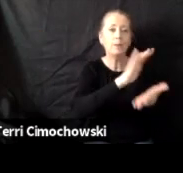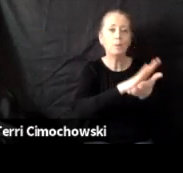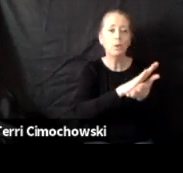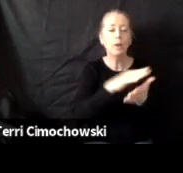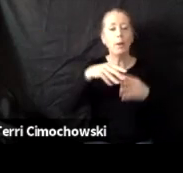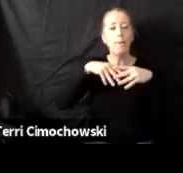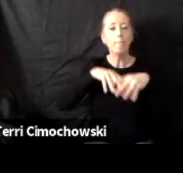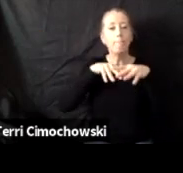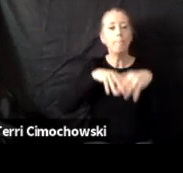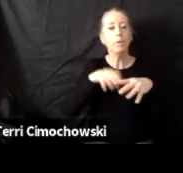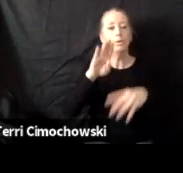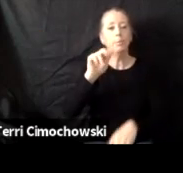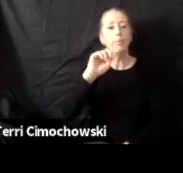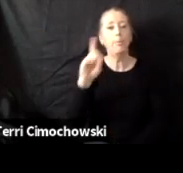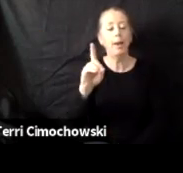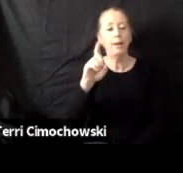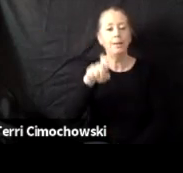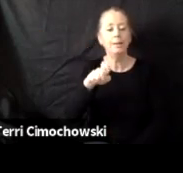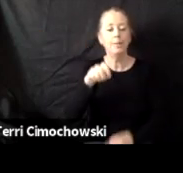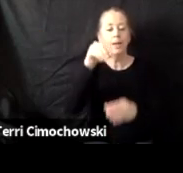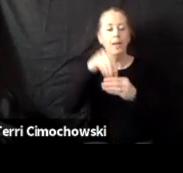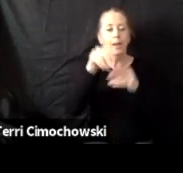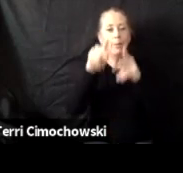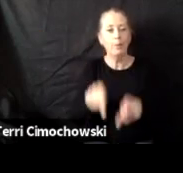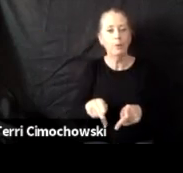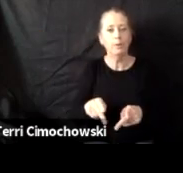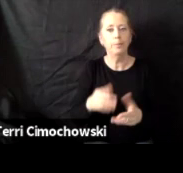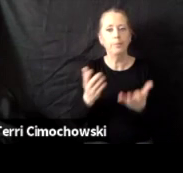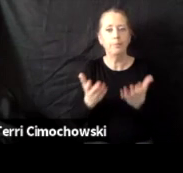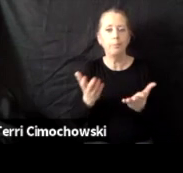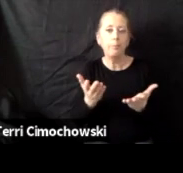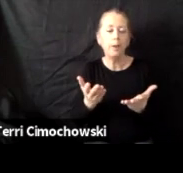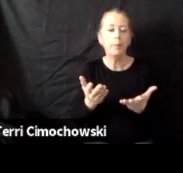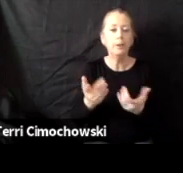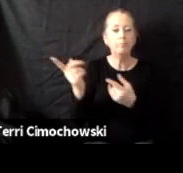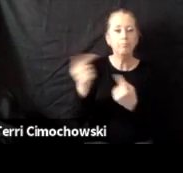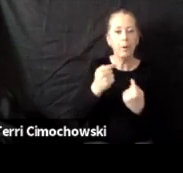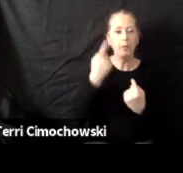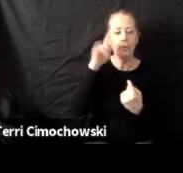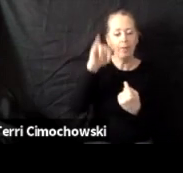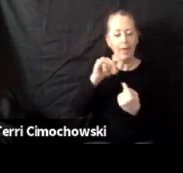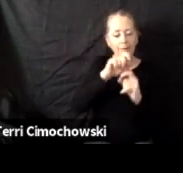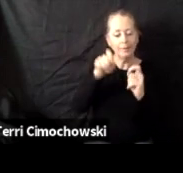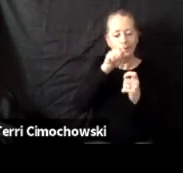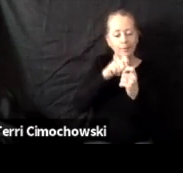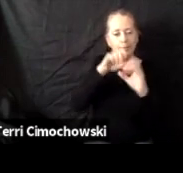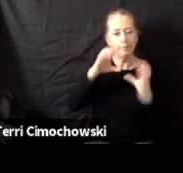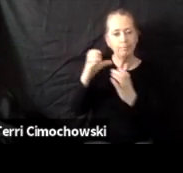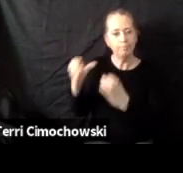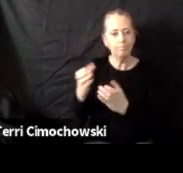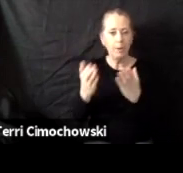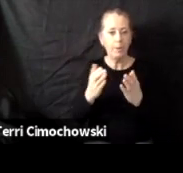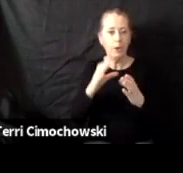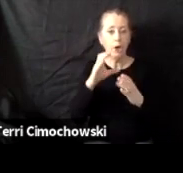band, where that needs to be in person, a student might choose to come in for that class. Some career